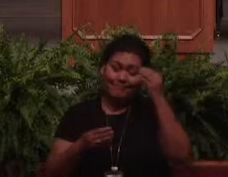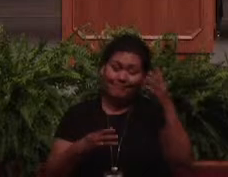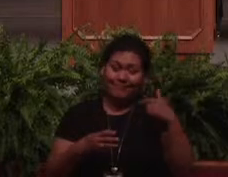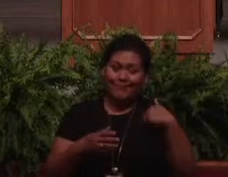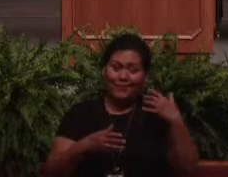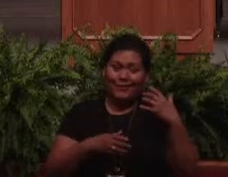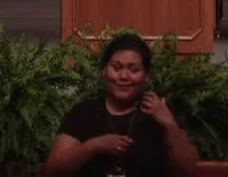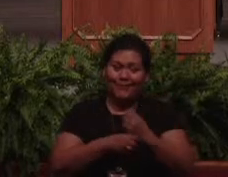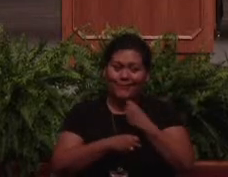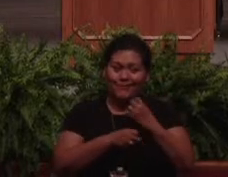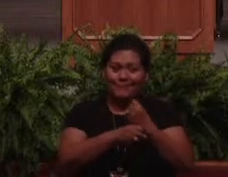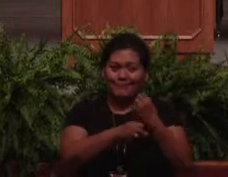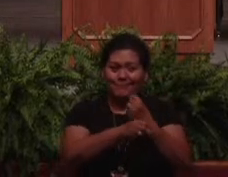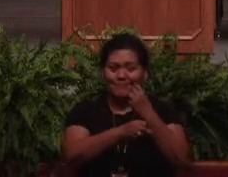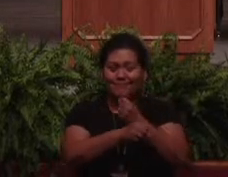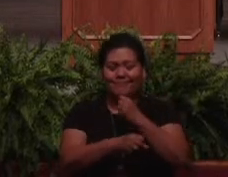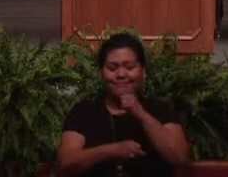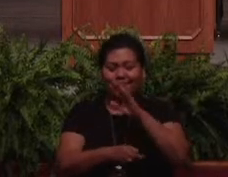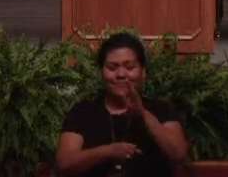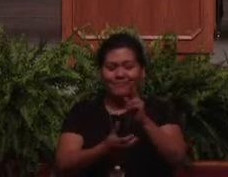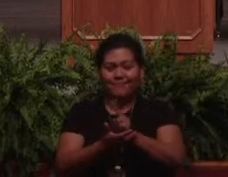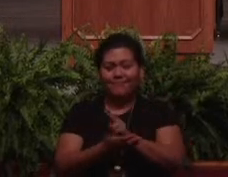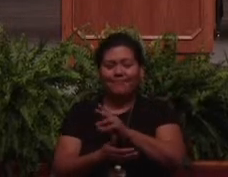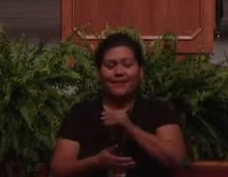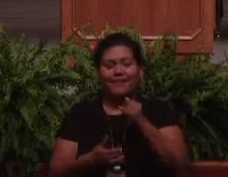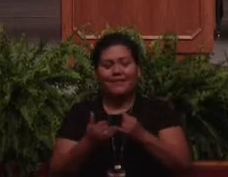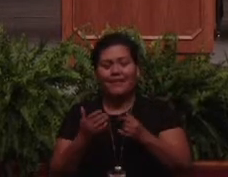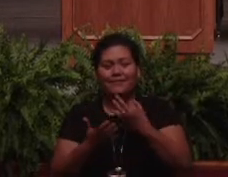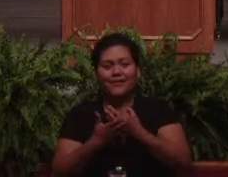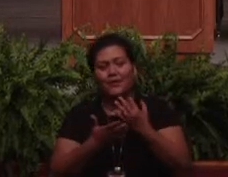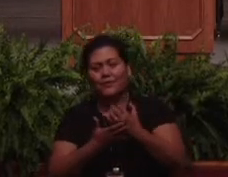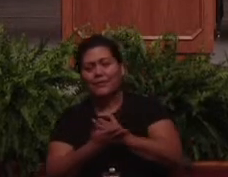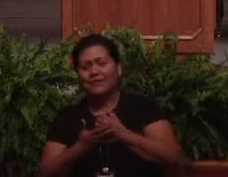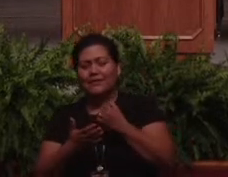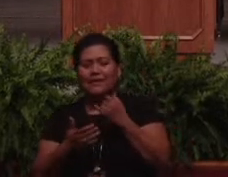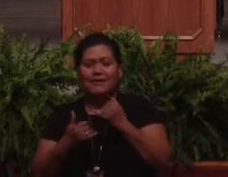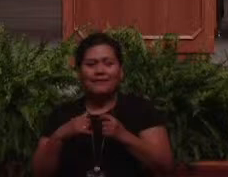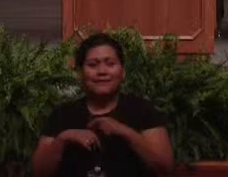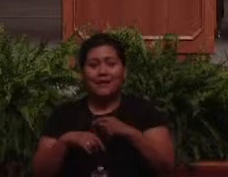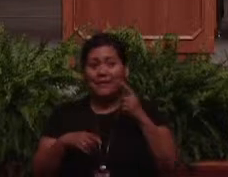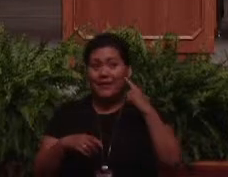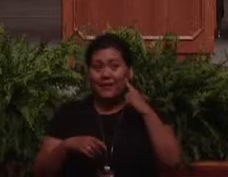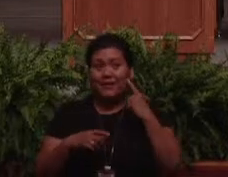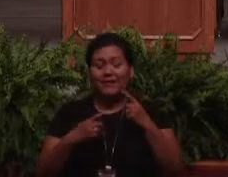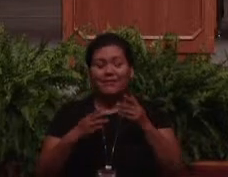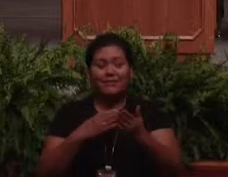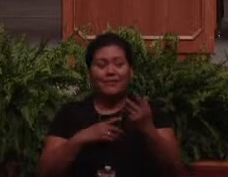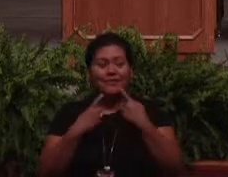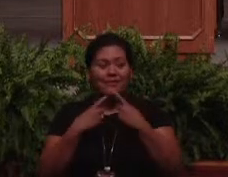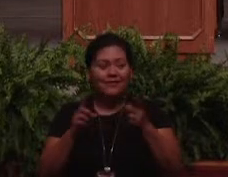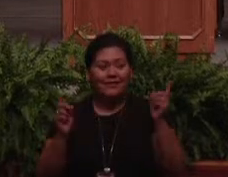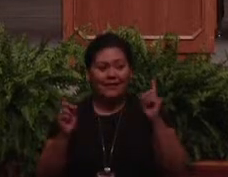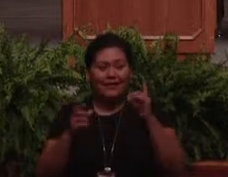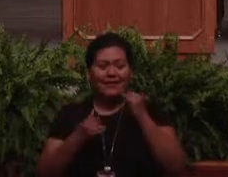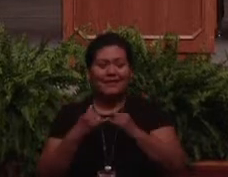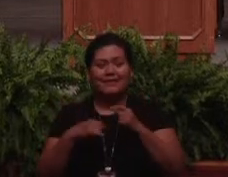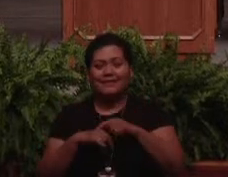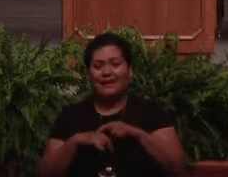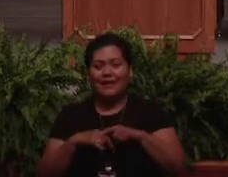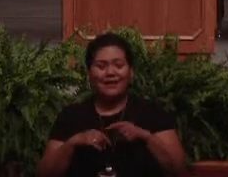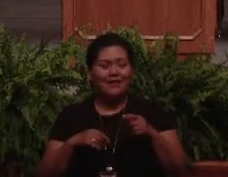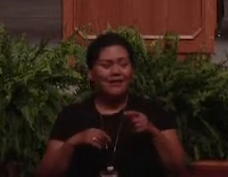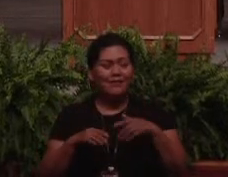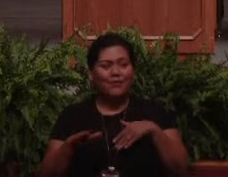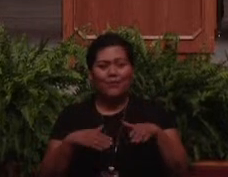they always got us next year. The last fundraisers, last time hearing the morning announcements, and the last time we'll walk through the halls of the Fine